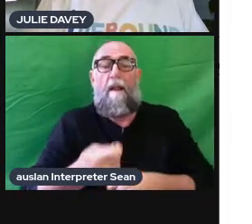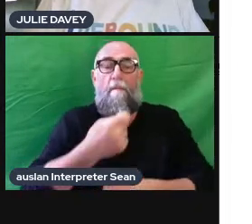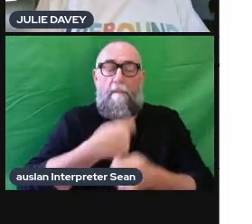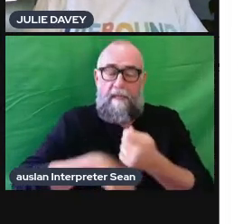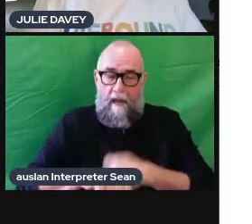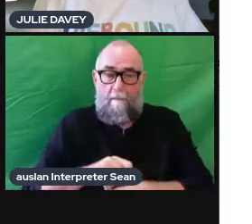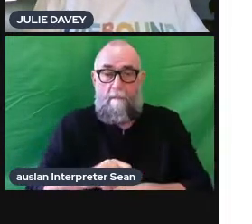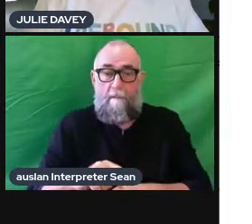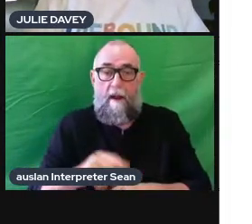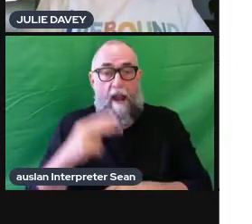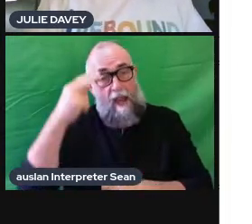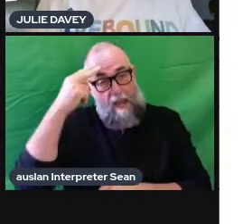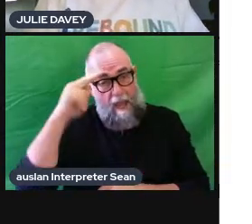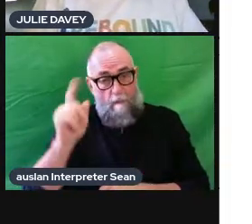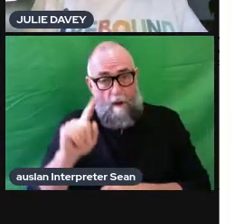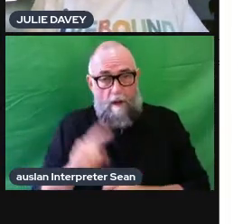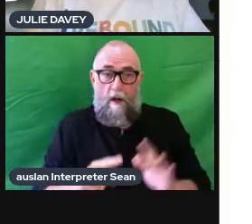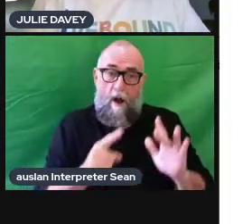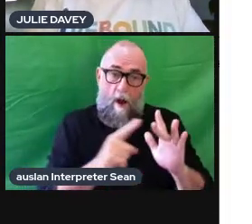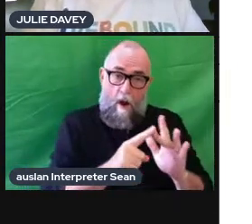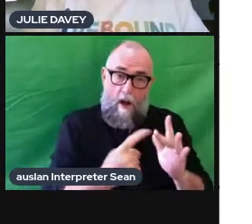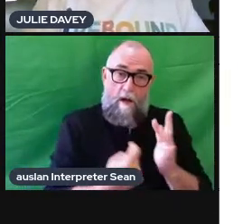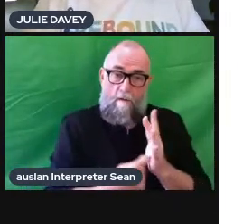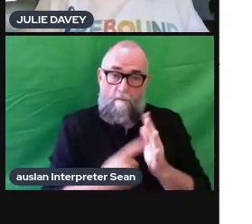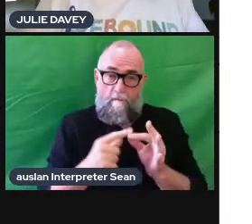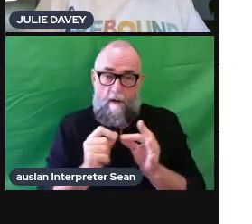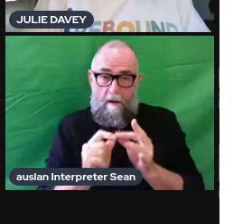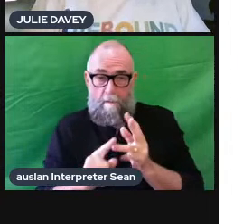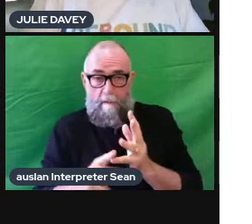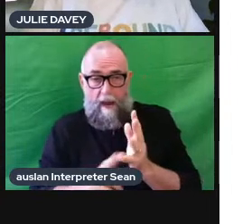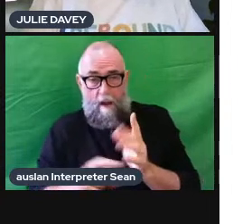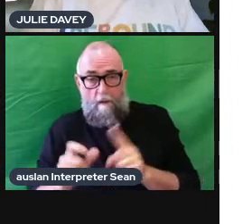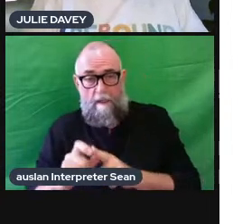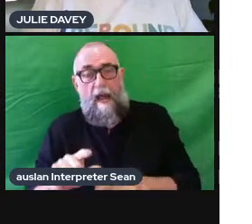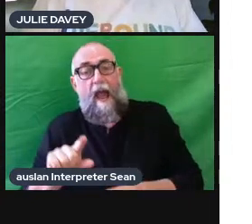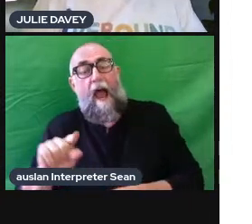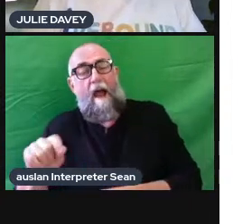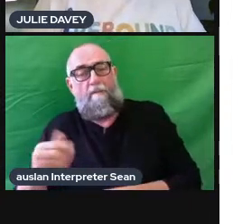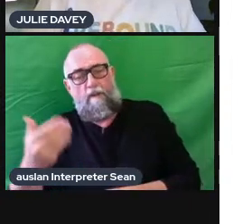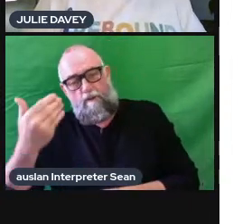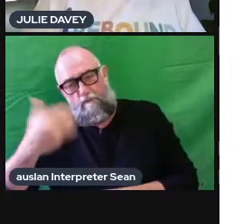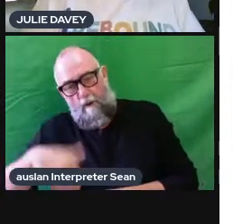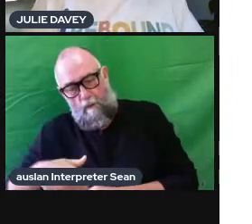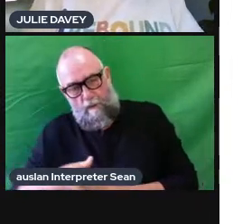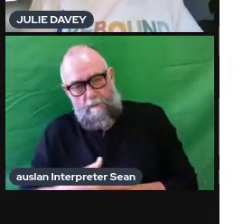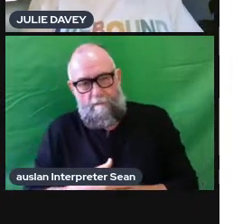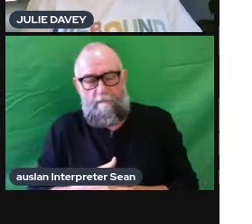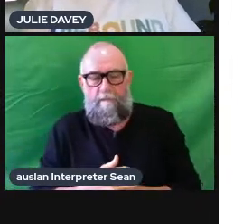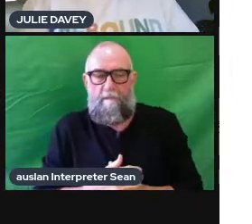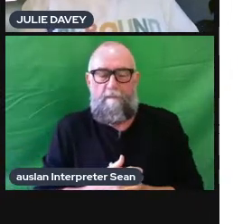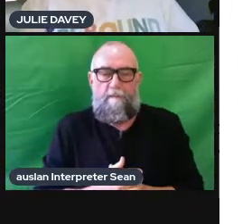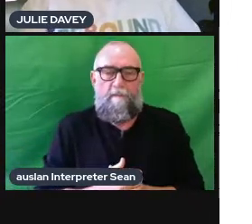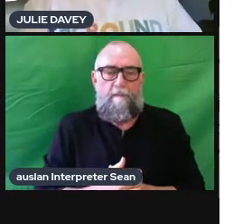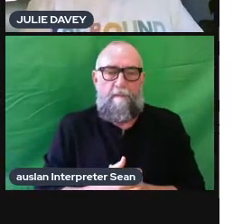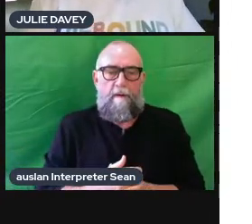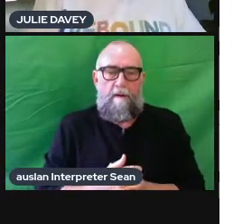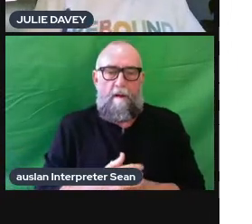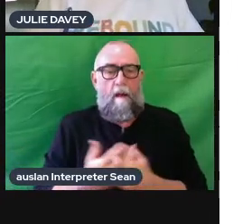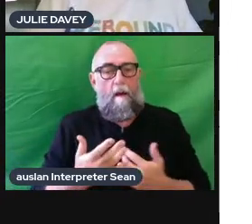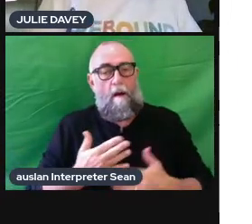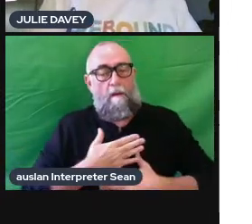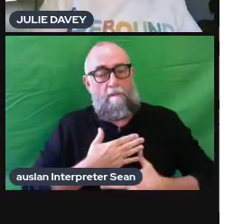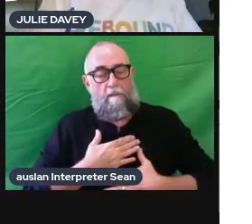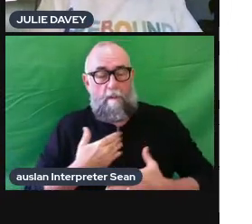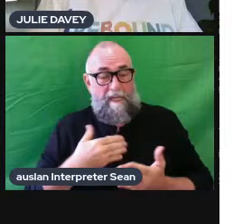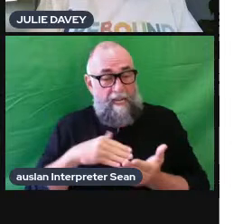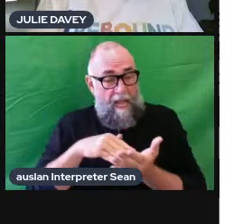After Stroke website. And I hope that you've all seen it. The website aims to help survivors of stroke to